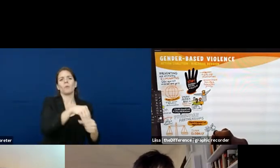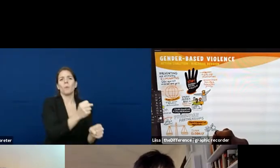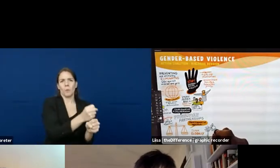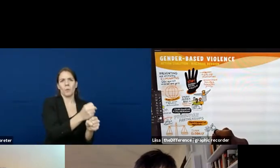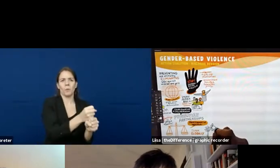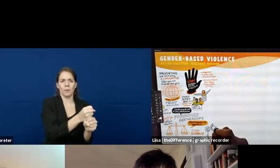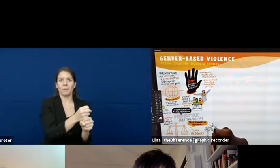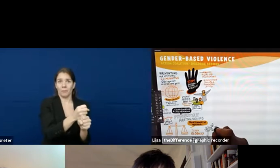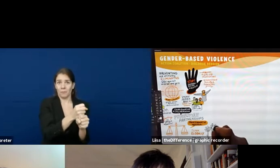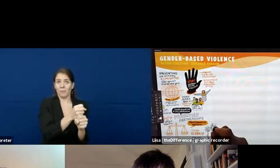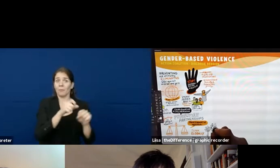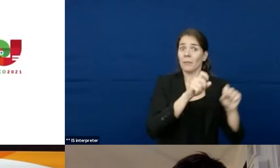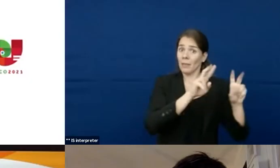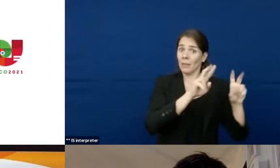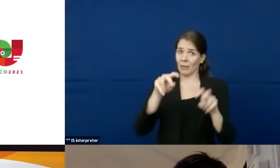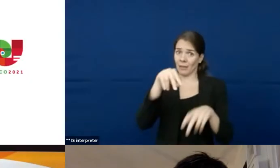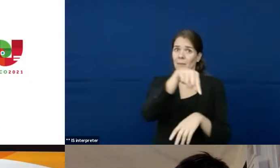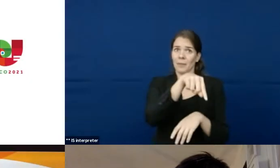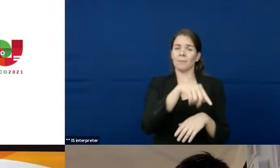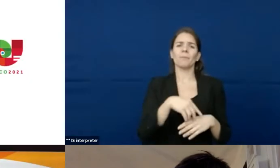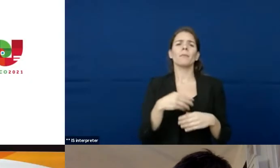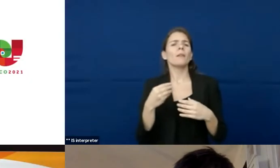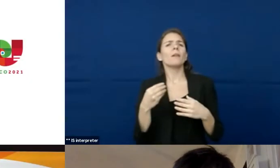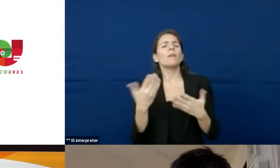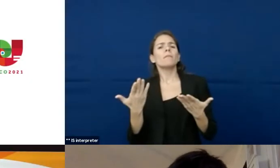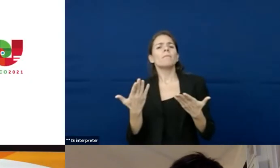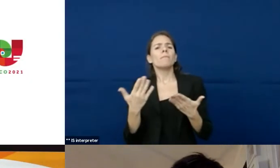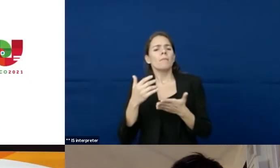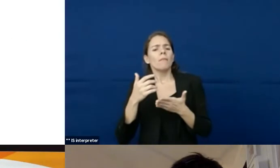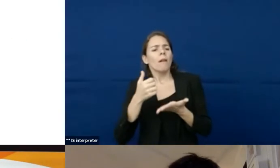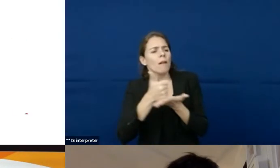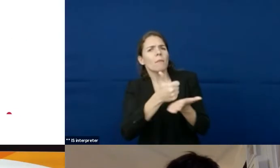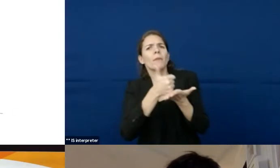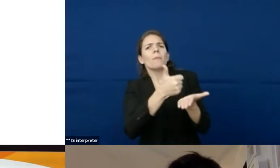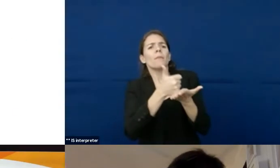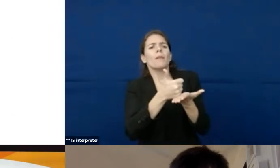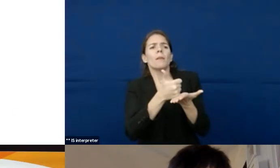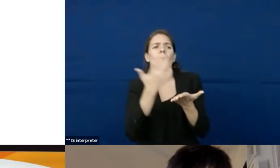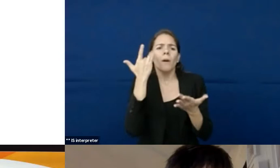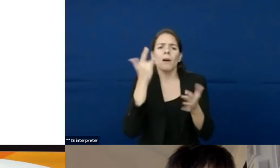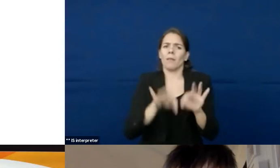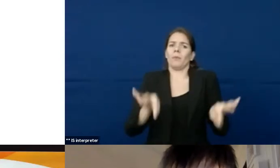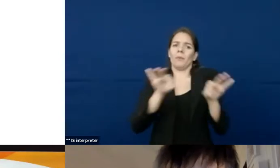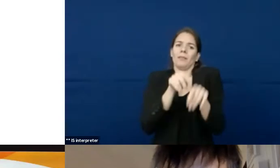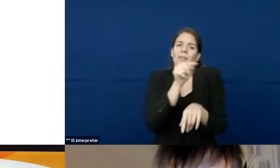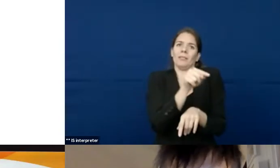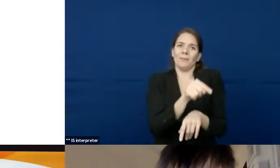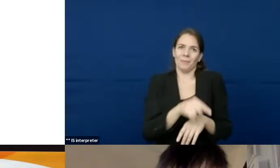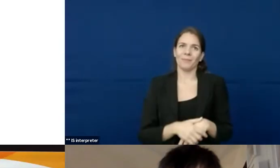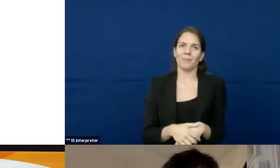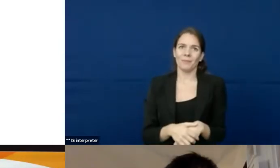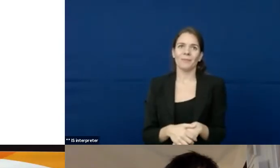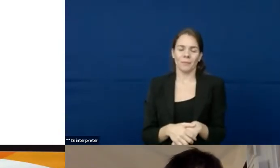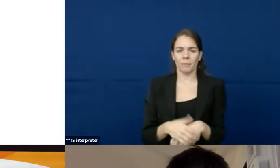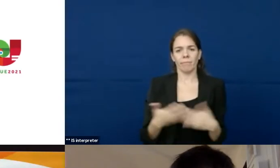Kalliope, and good evening, good morning, and good afternoon. What a great pleasure to be here in this virtual space with all of you.